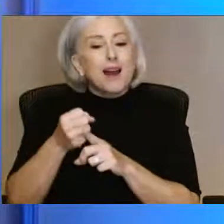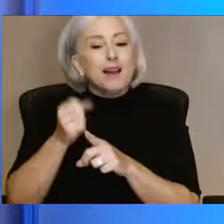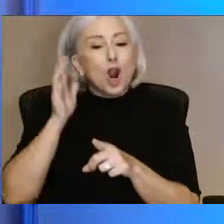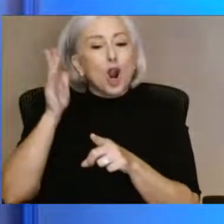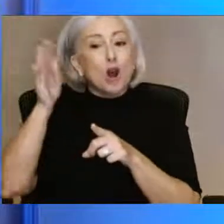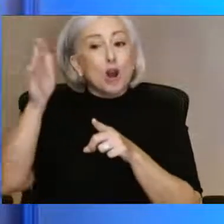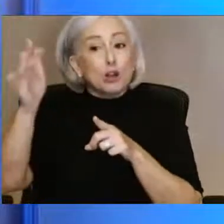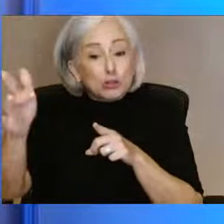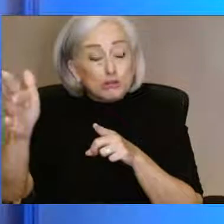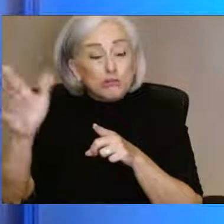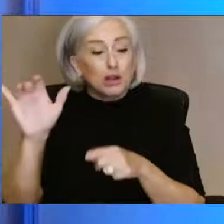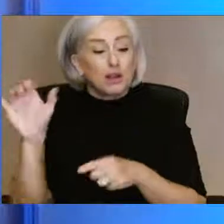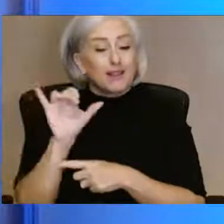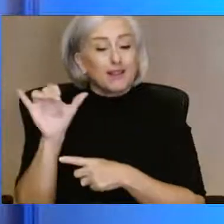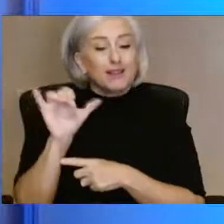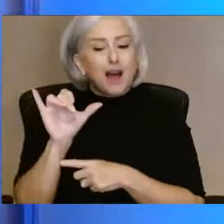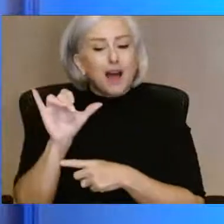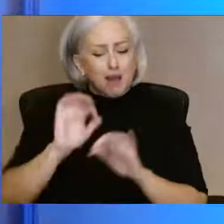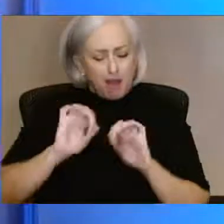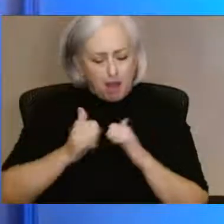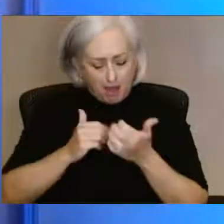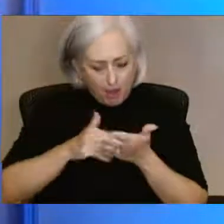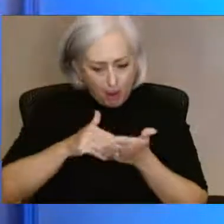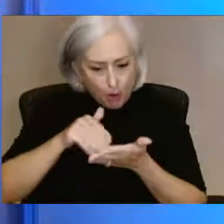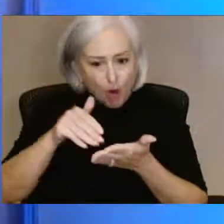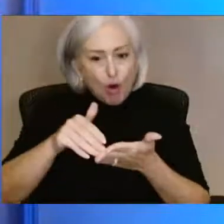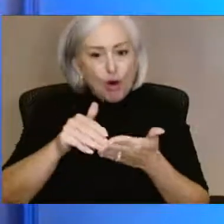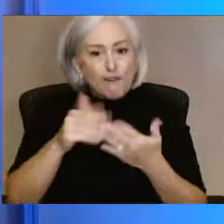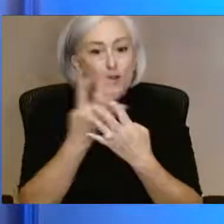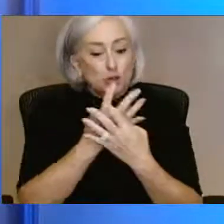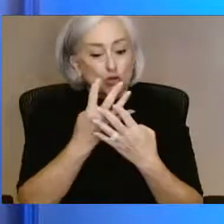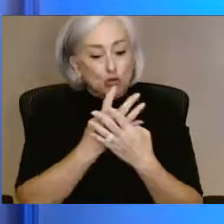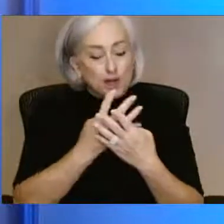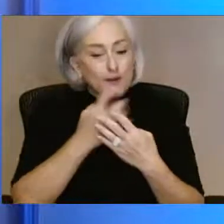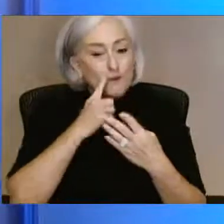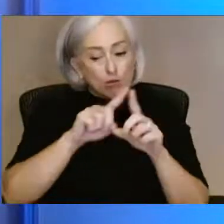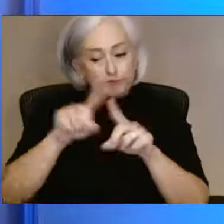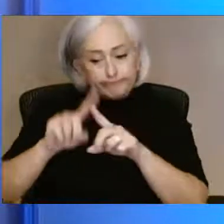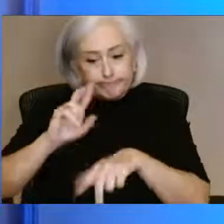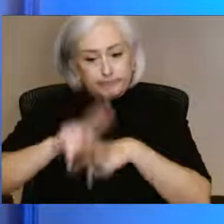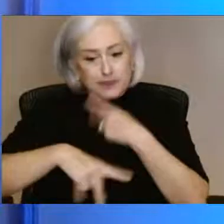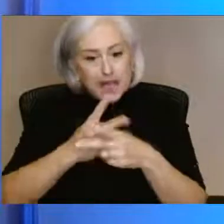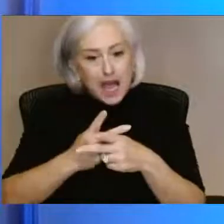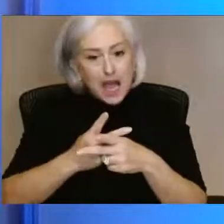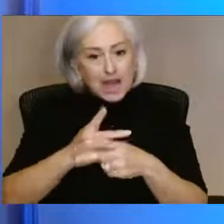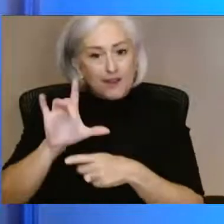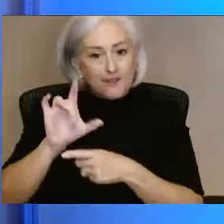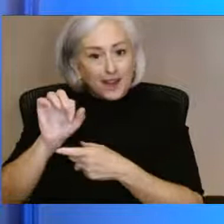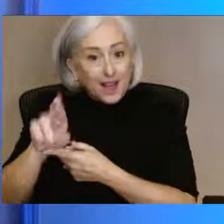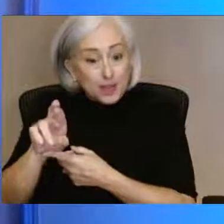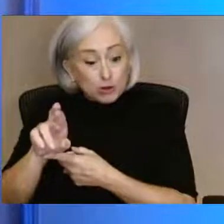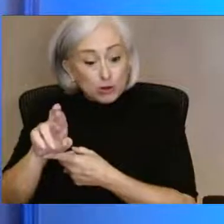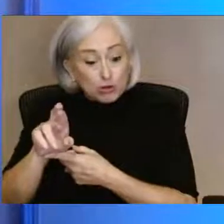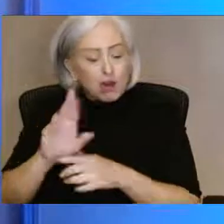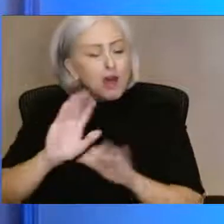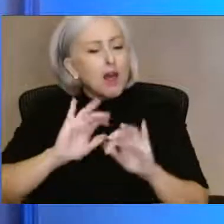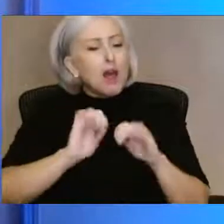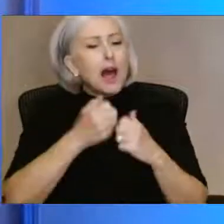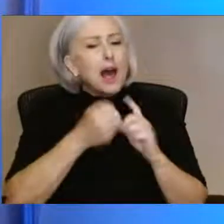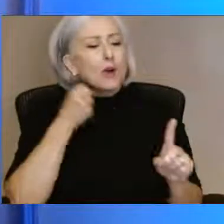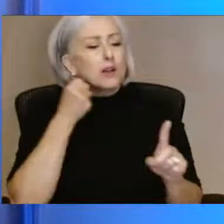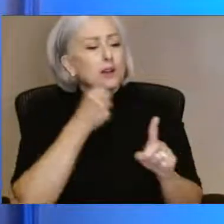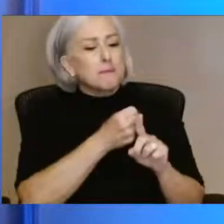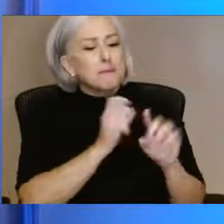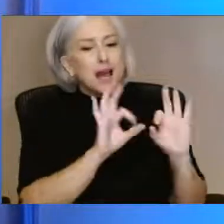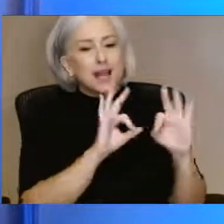screened for other cancers? And how is that going to impact actually the family of that person? So we need to think about